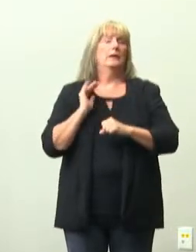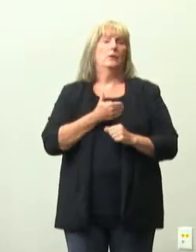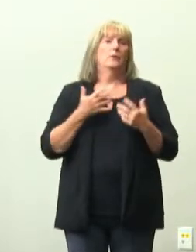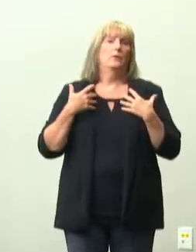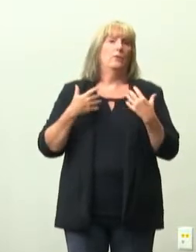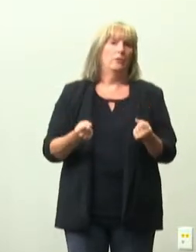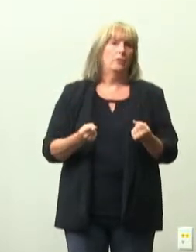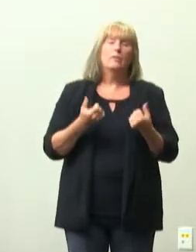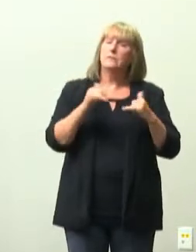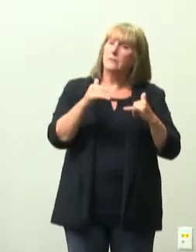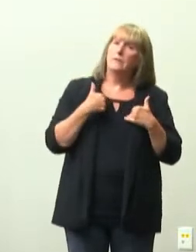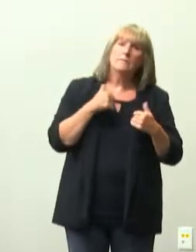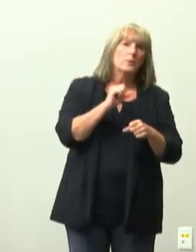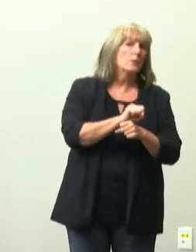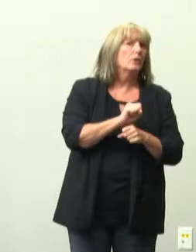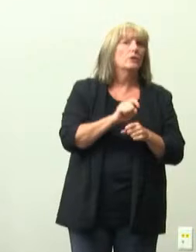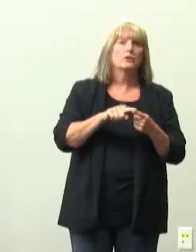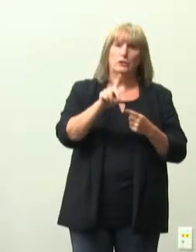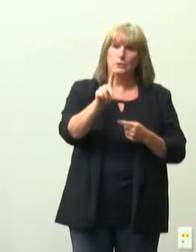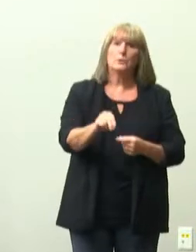do to this end